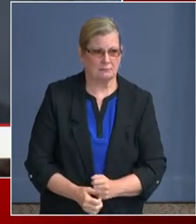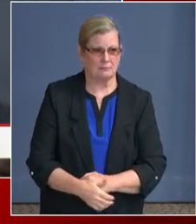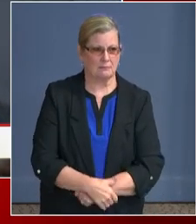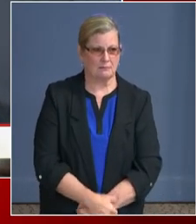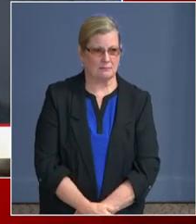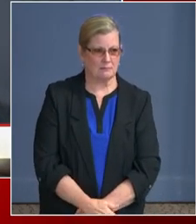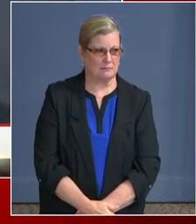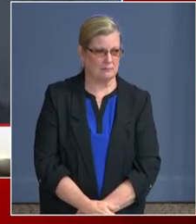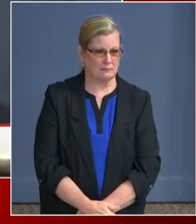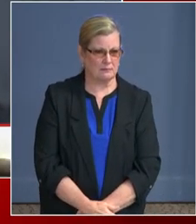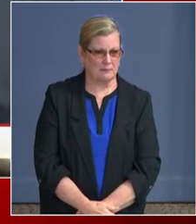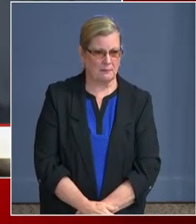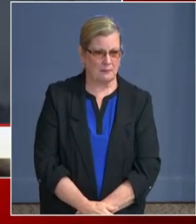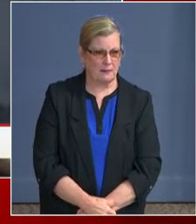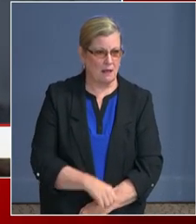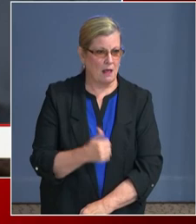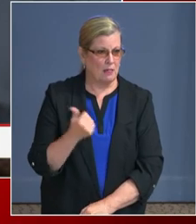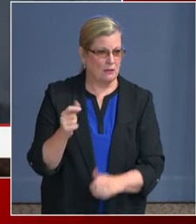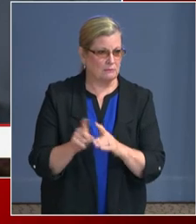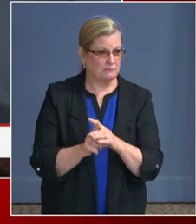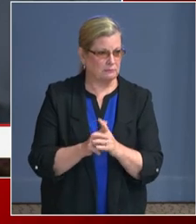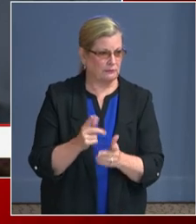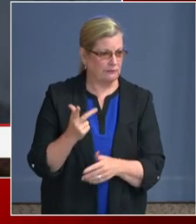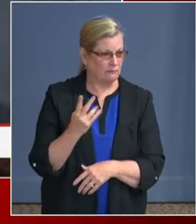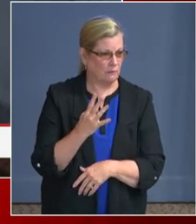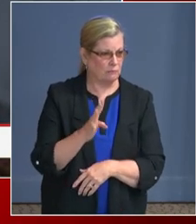Yes. Anything else? Yes.